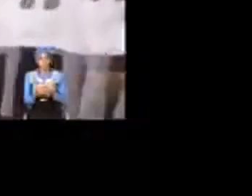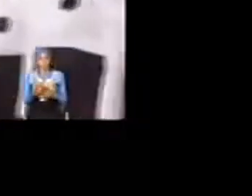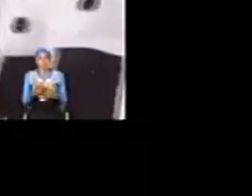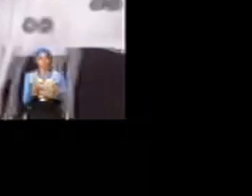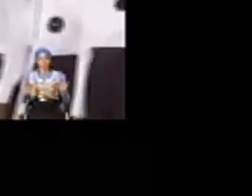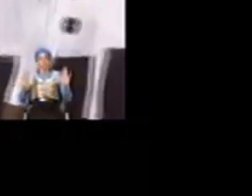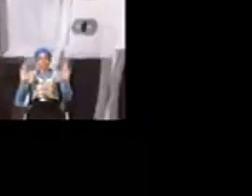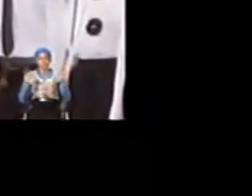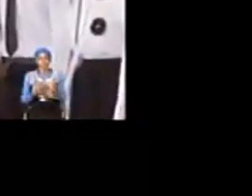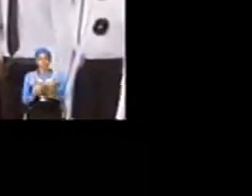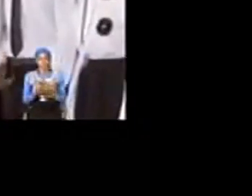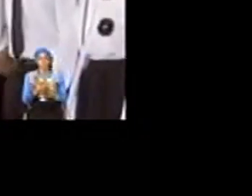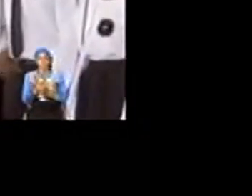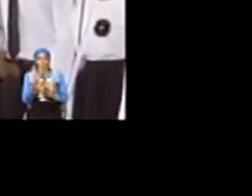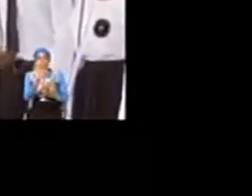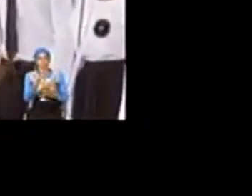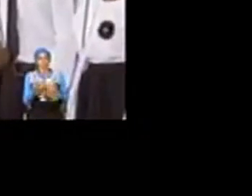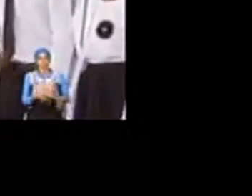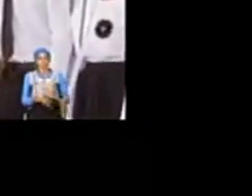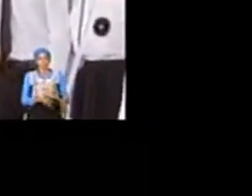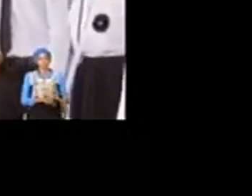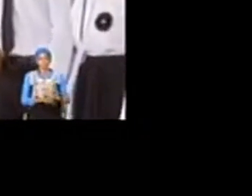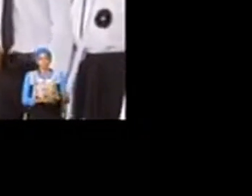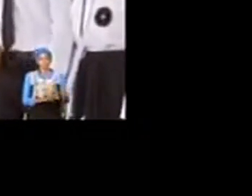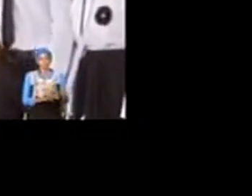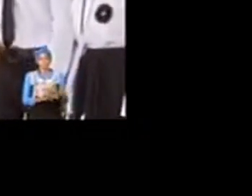today. A miracle passed your